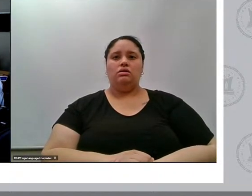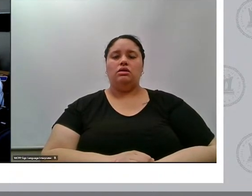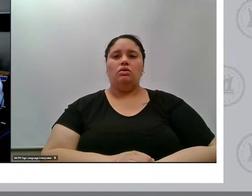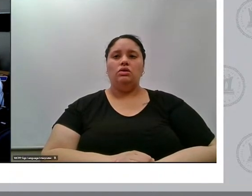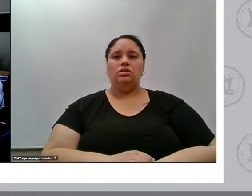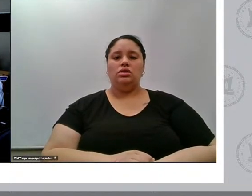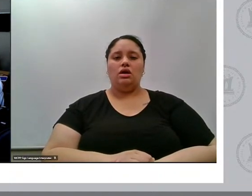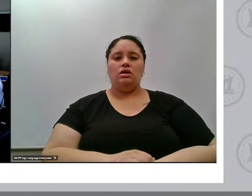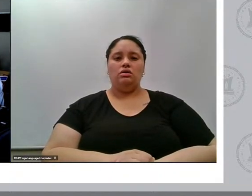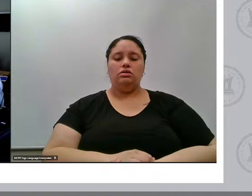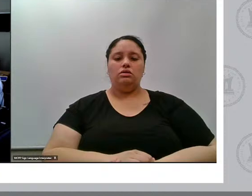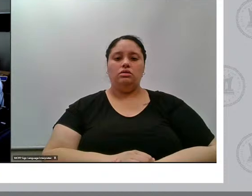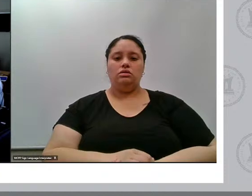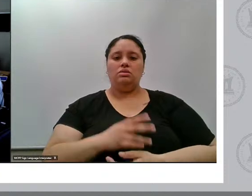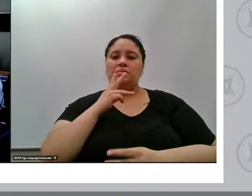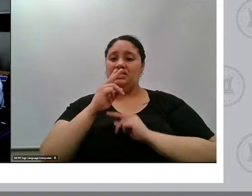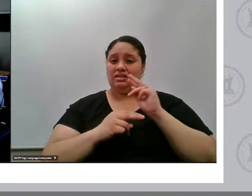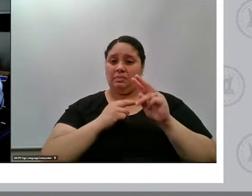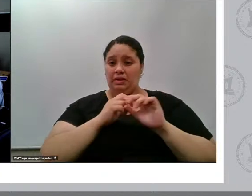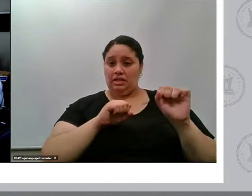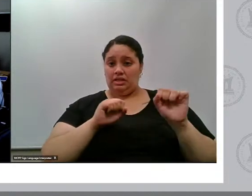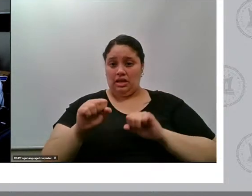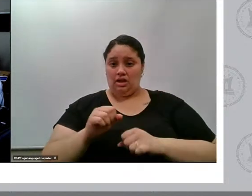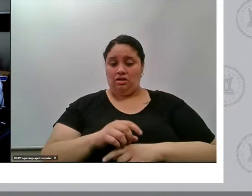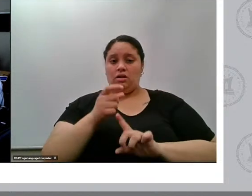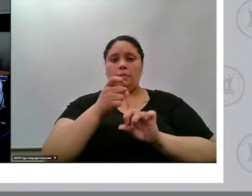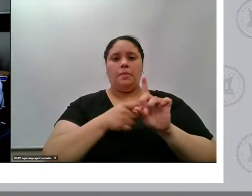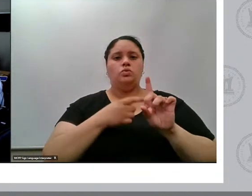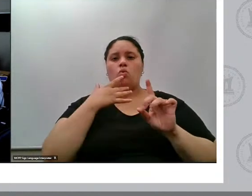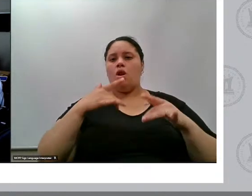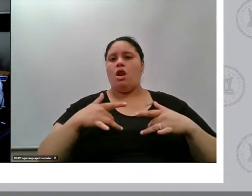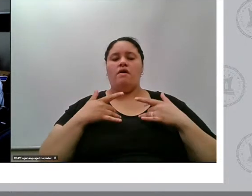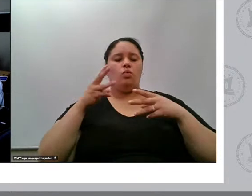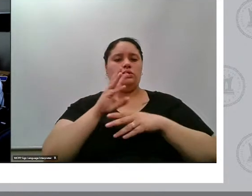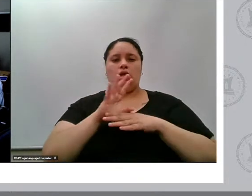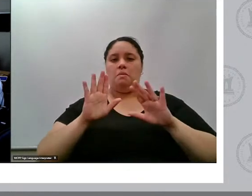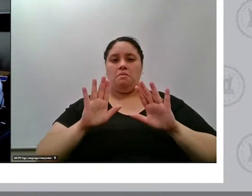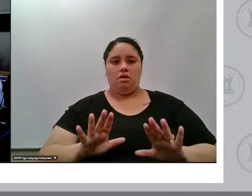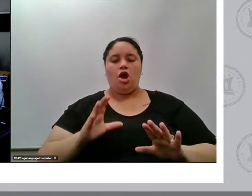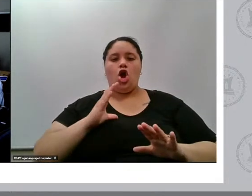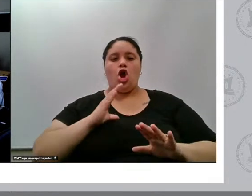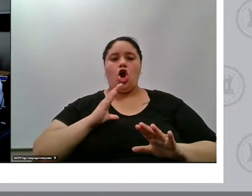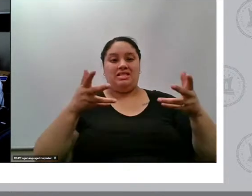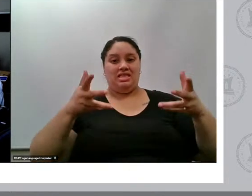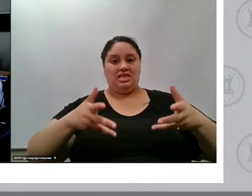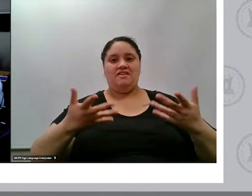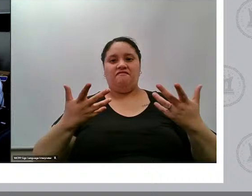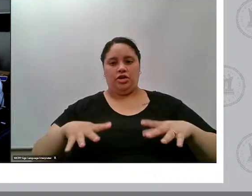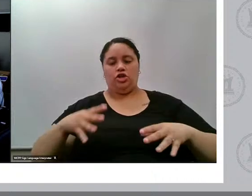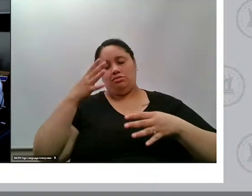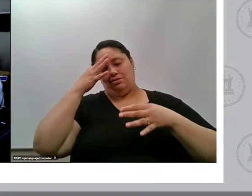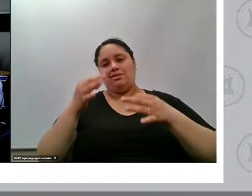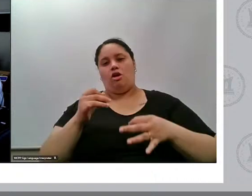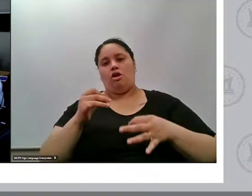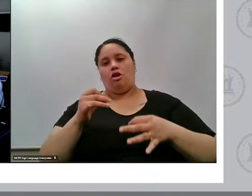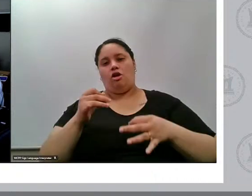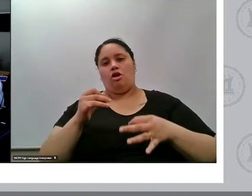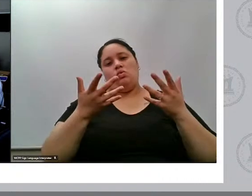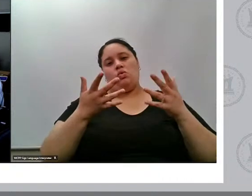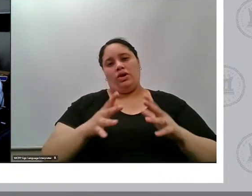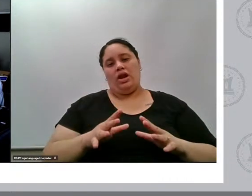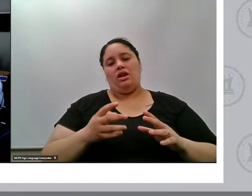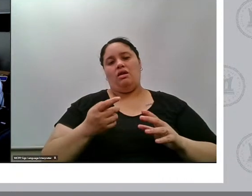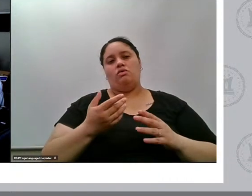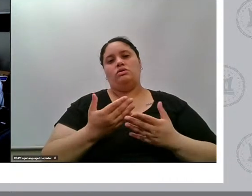On the person not staying in the Western Cape, this committee has made a determination on this matter already on somebody